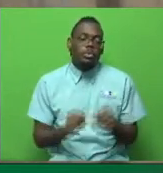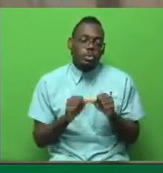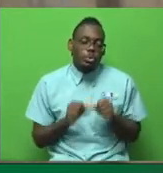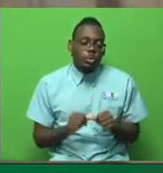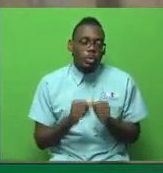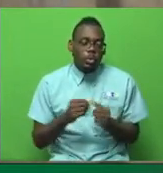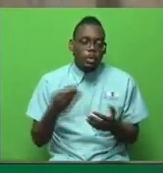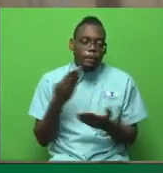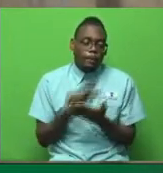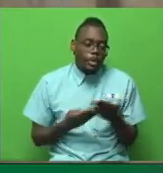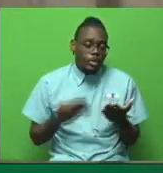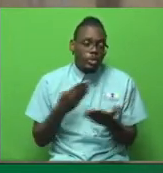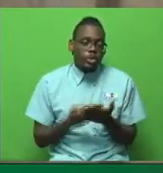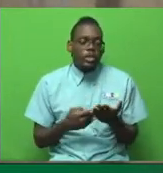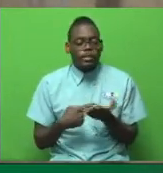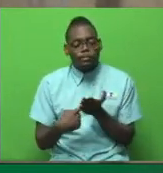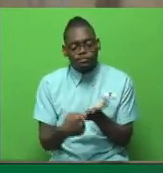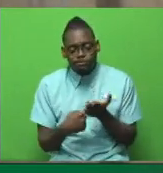debate